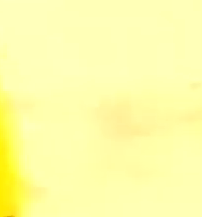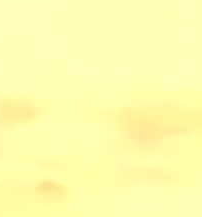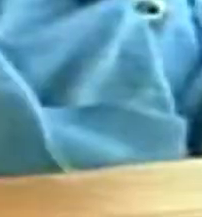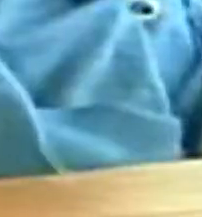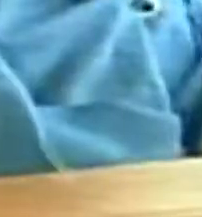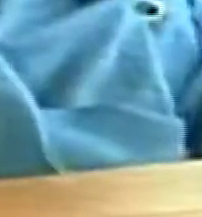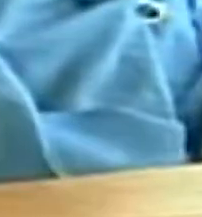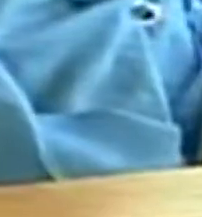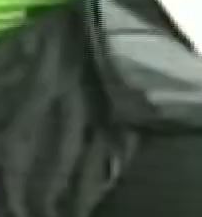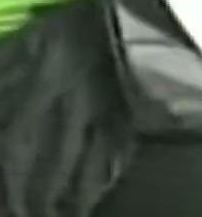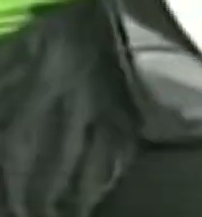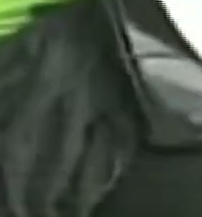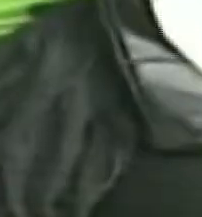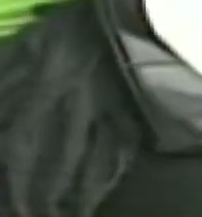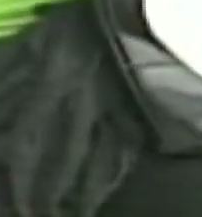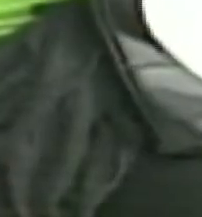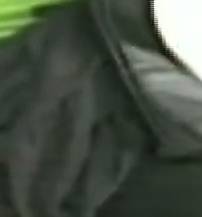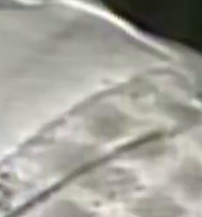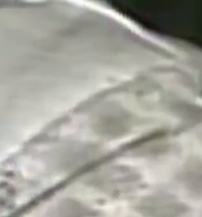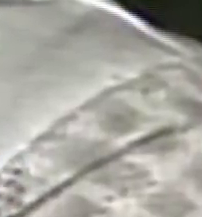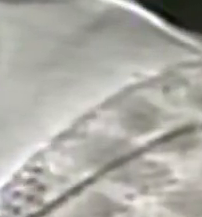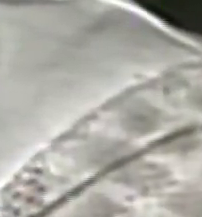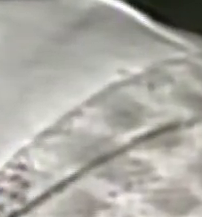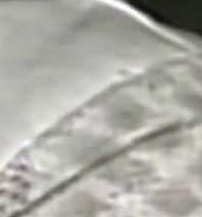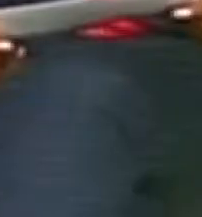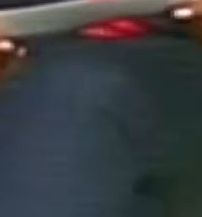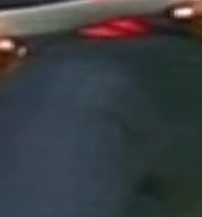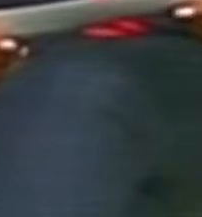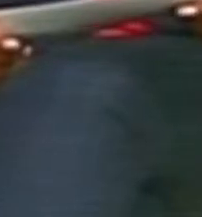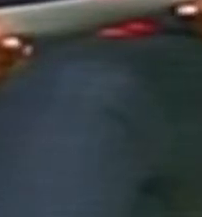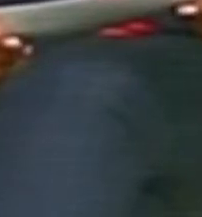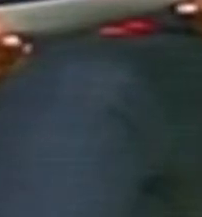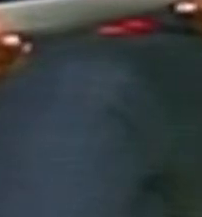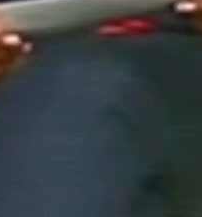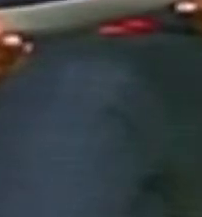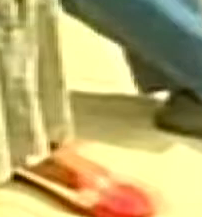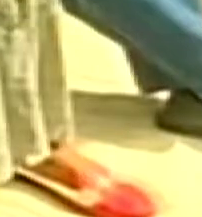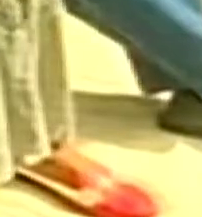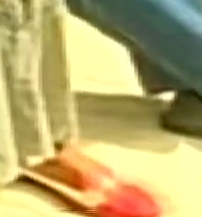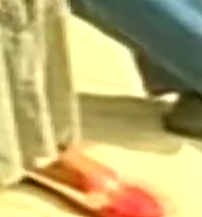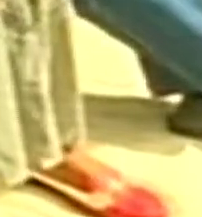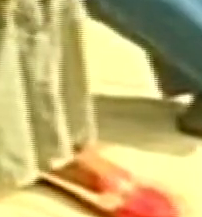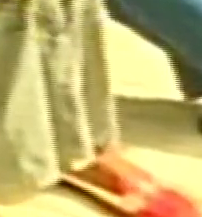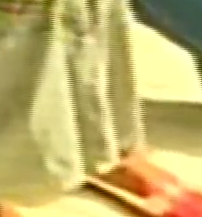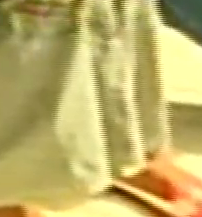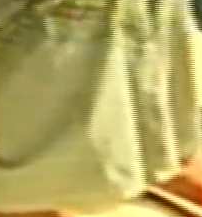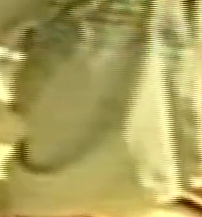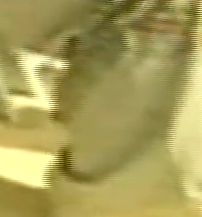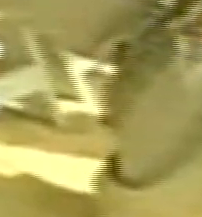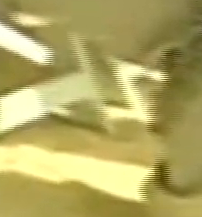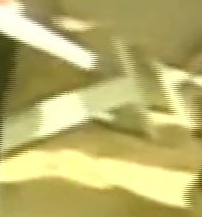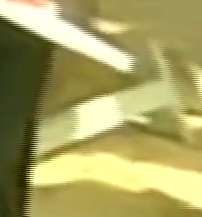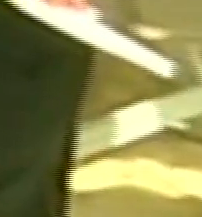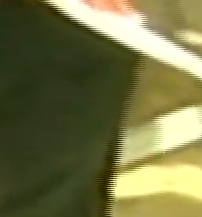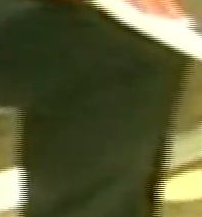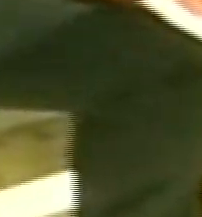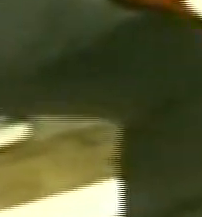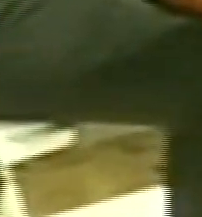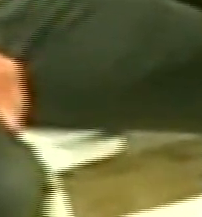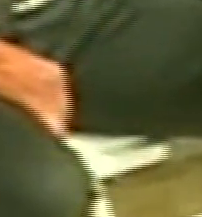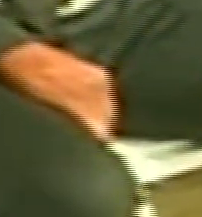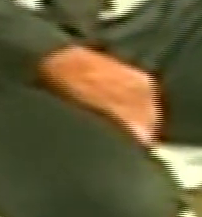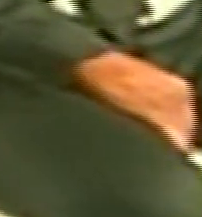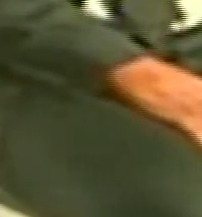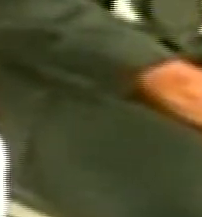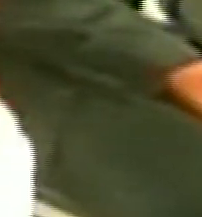Prime Minister Minnis applauding the Bahamian shareholders, noting that this development is a major accomplishment for Grand Bahama.